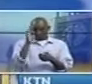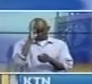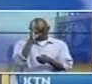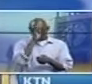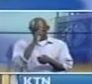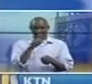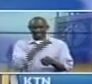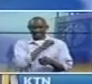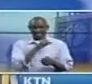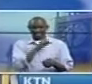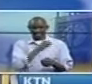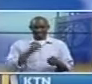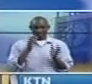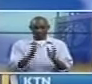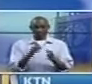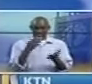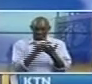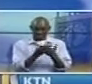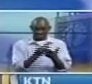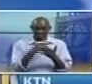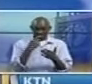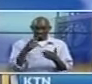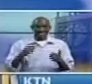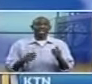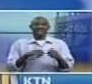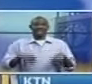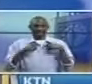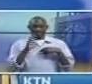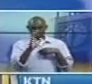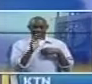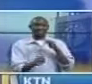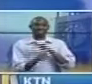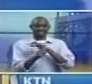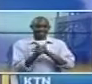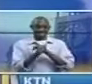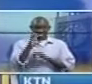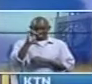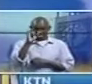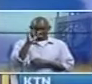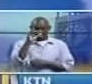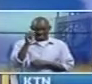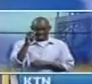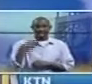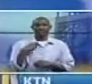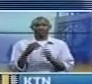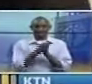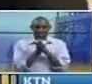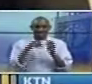senatorial petition has alleged that his life is in danger. Ian Wafula has the details.